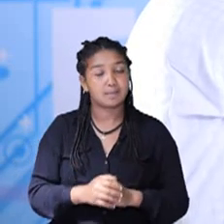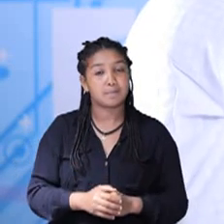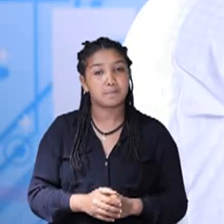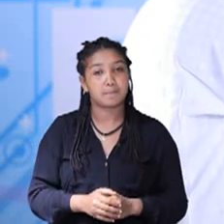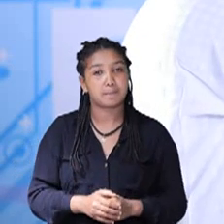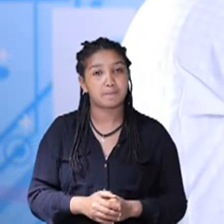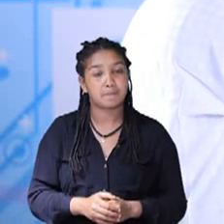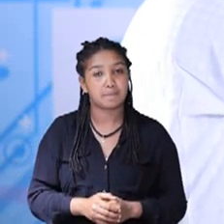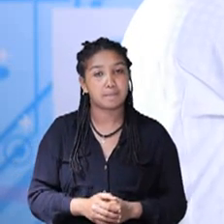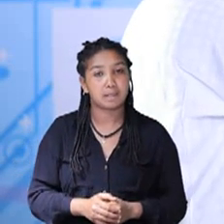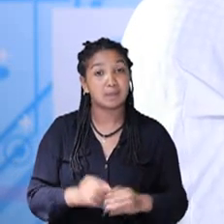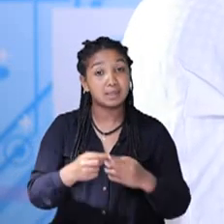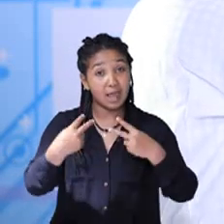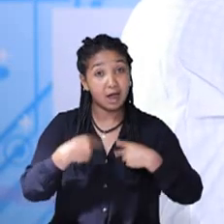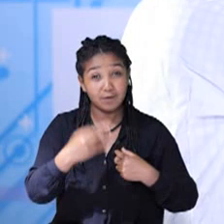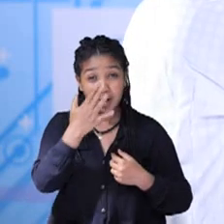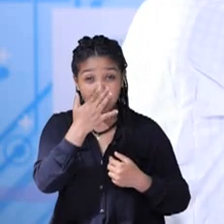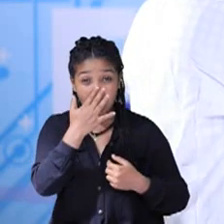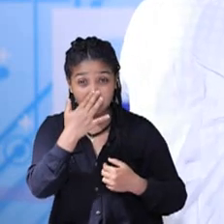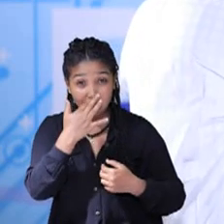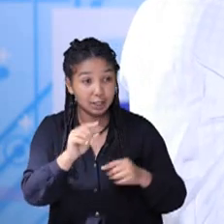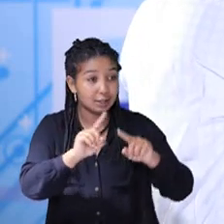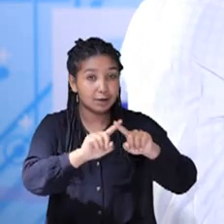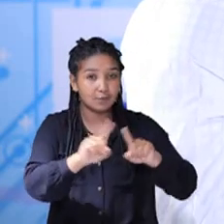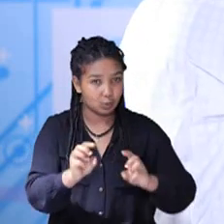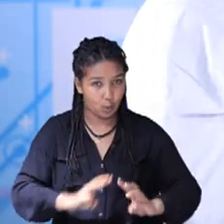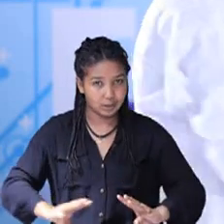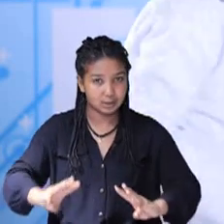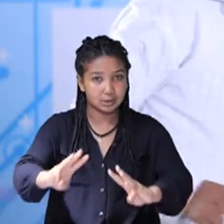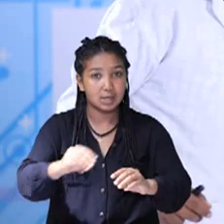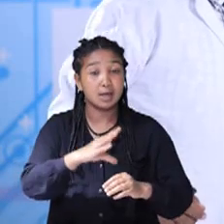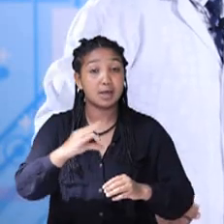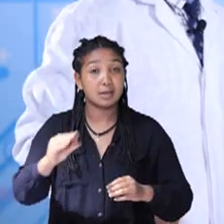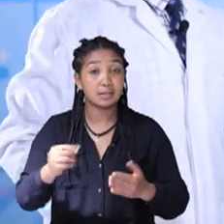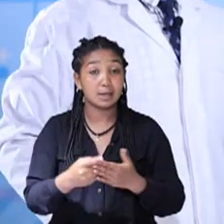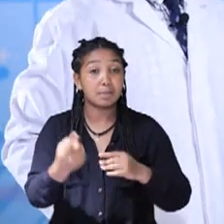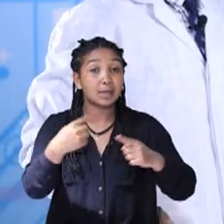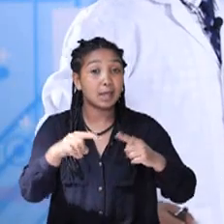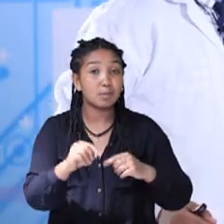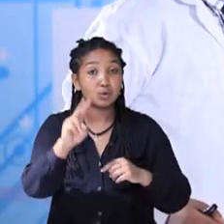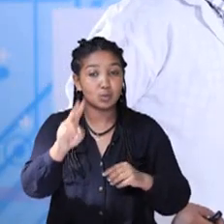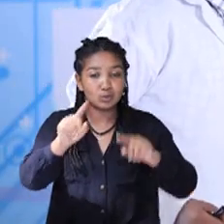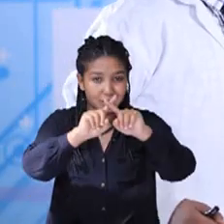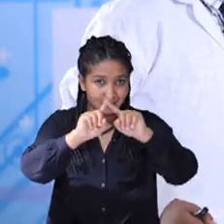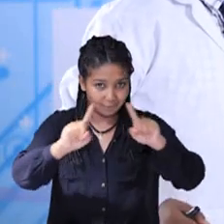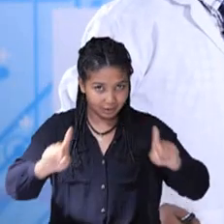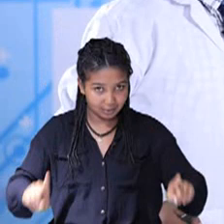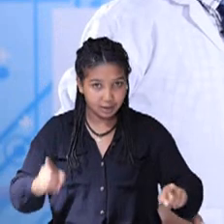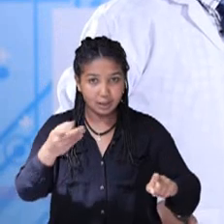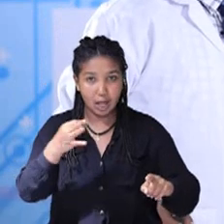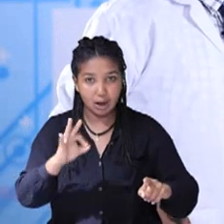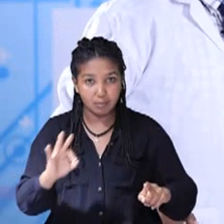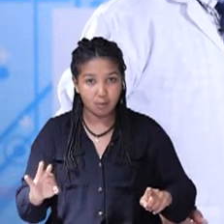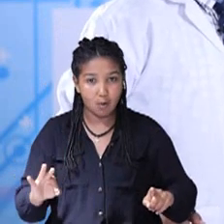eventually they have adapted in different ways and they became two different